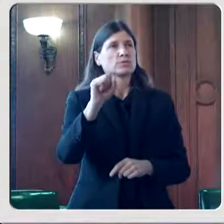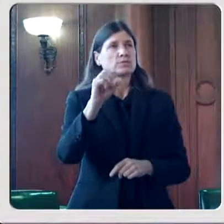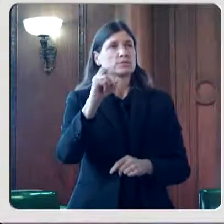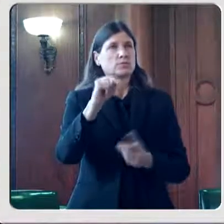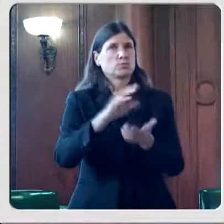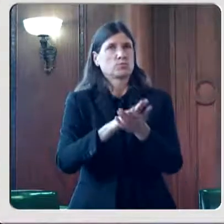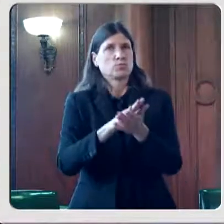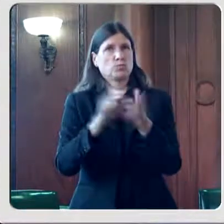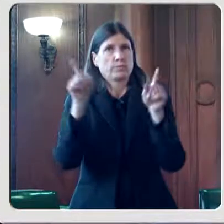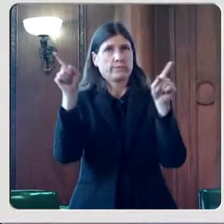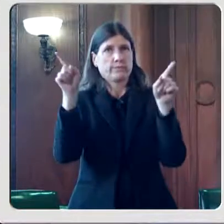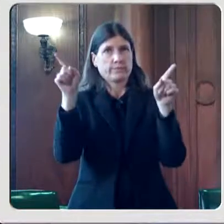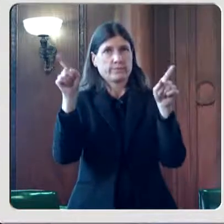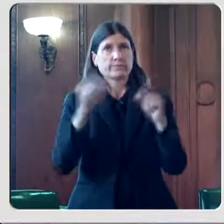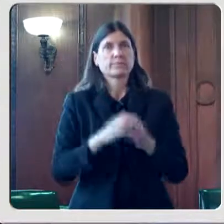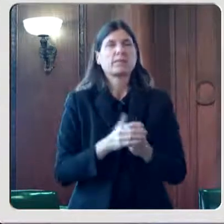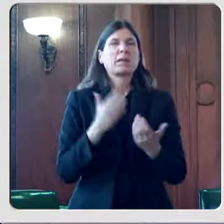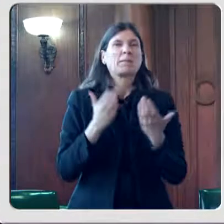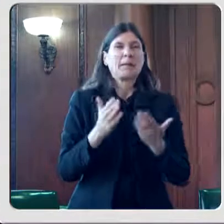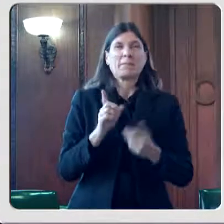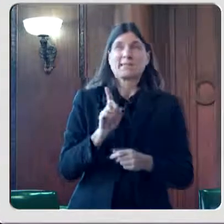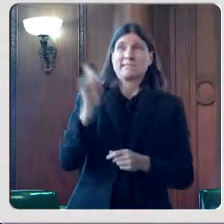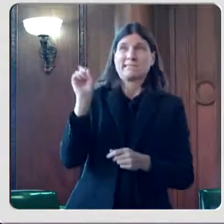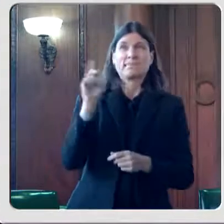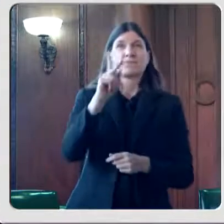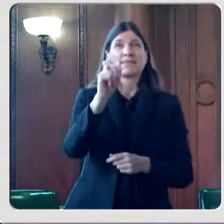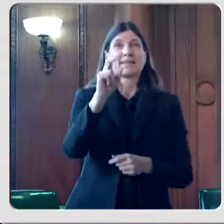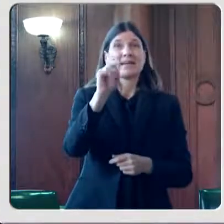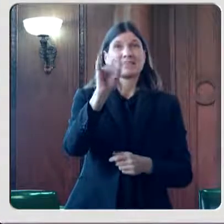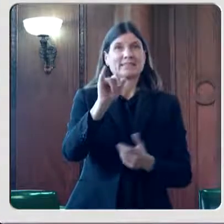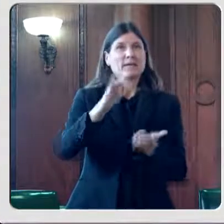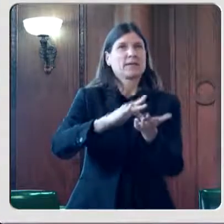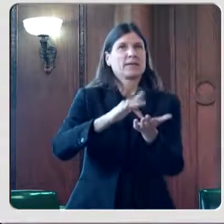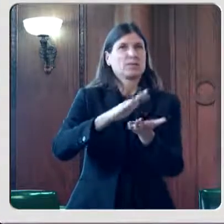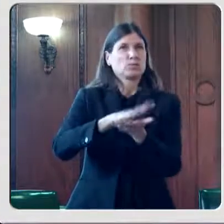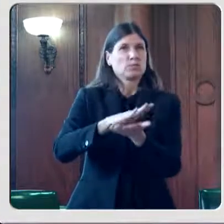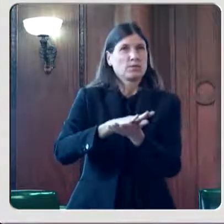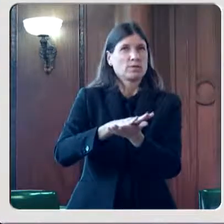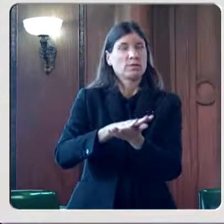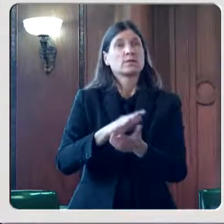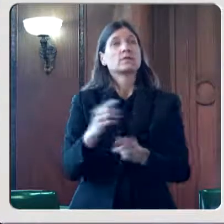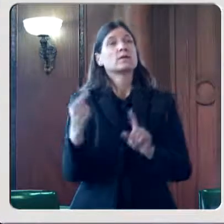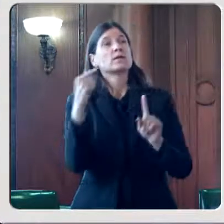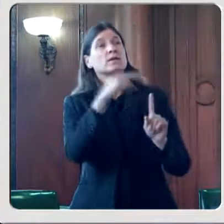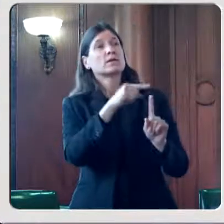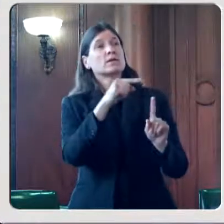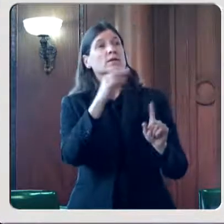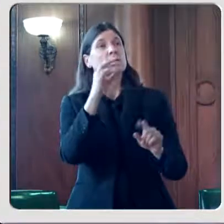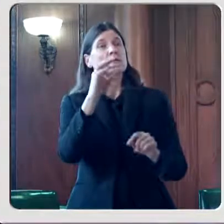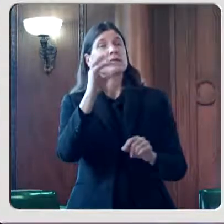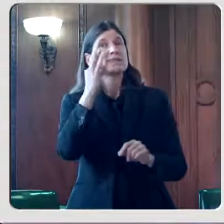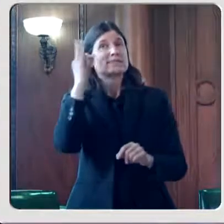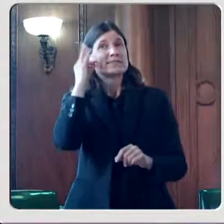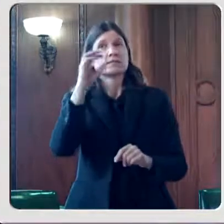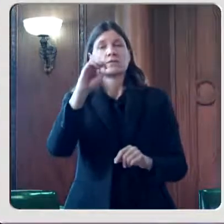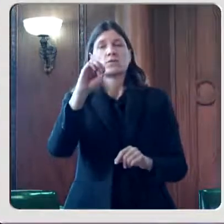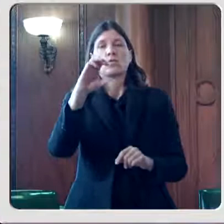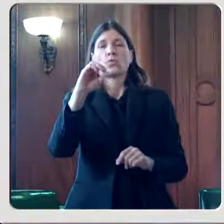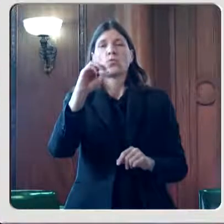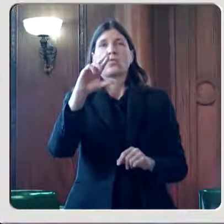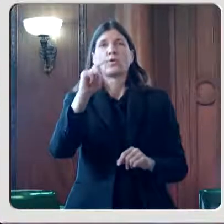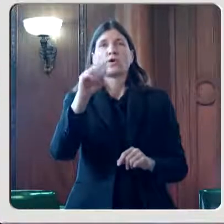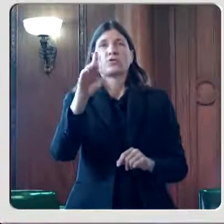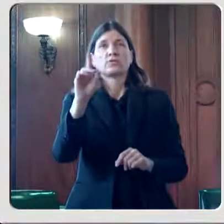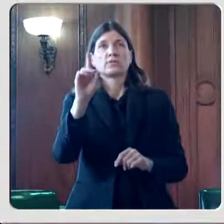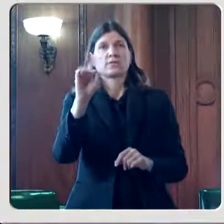School. The mass vaccination site continues at the Eastfield Mall through Governor Baker.